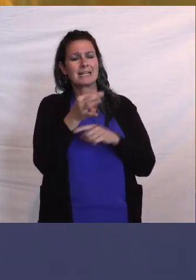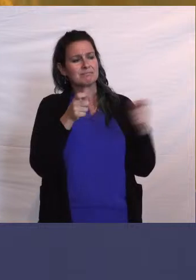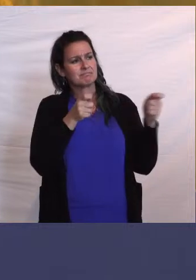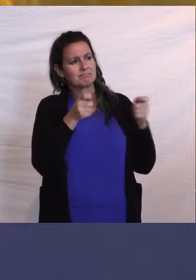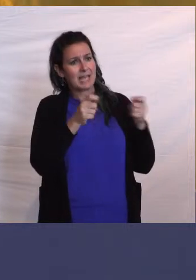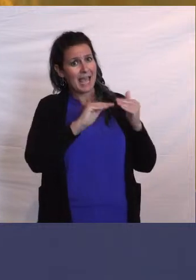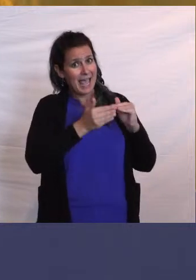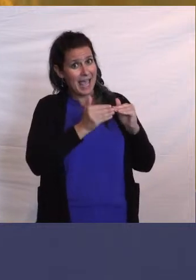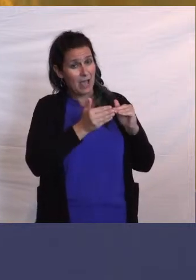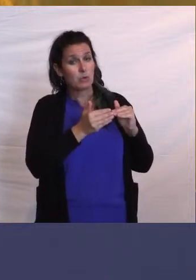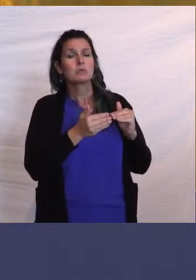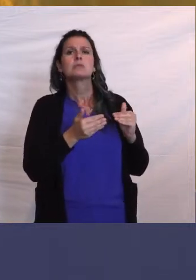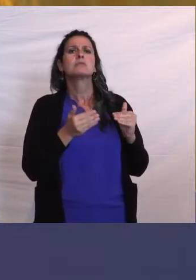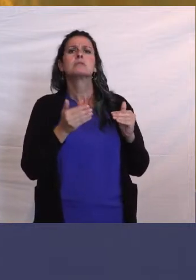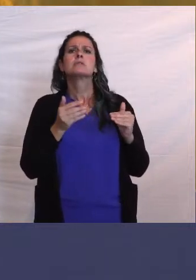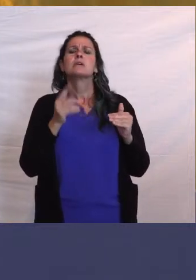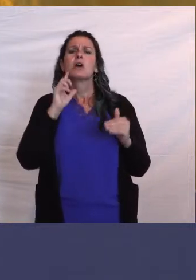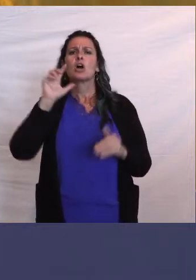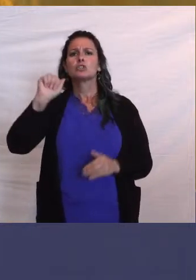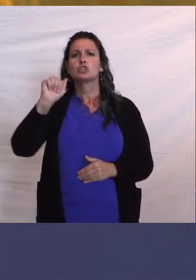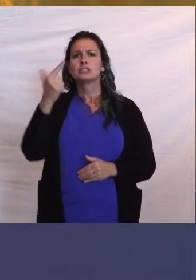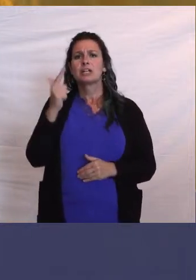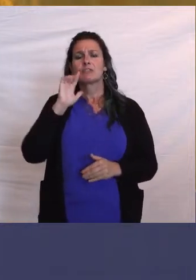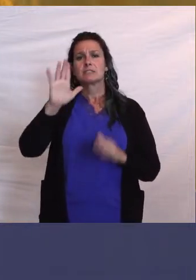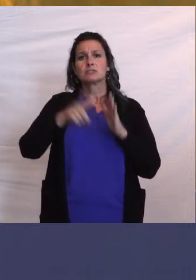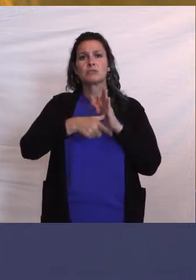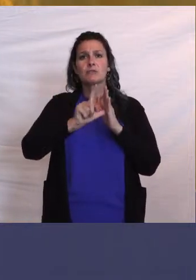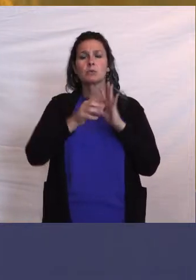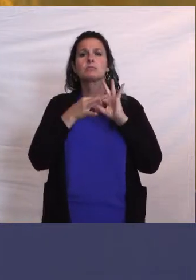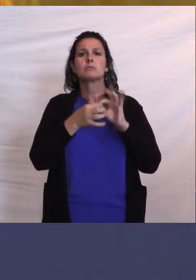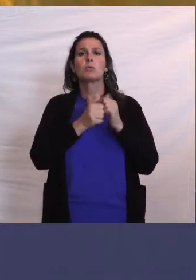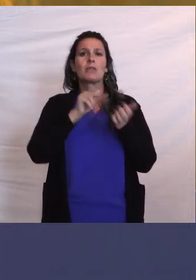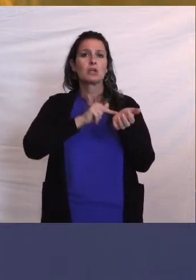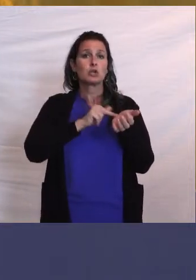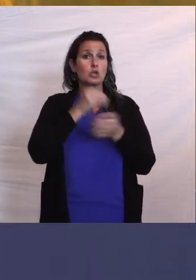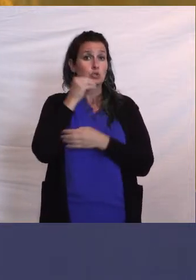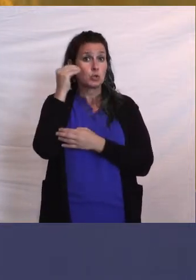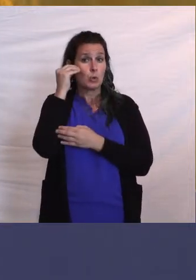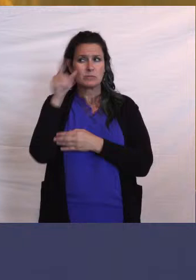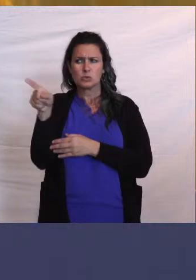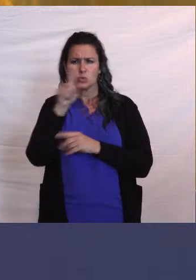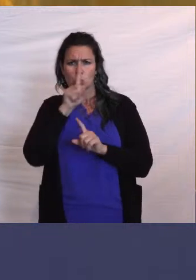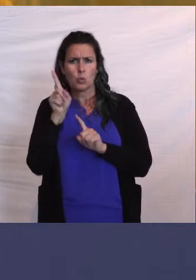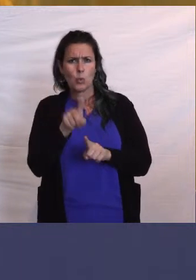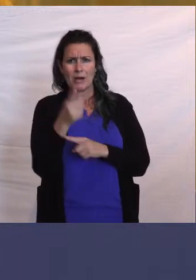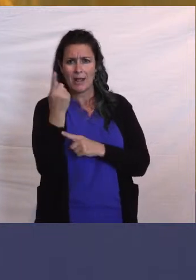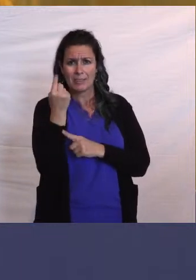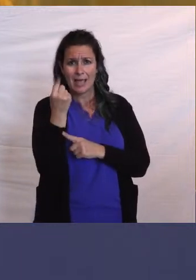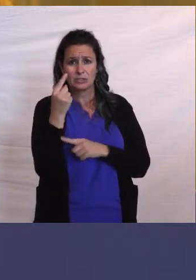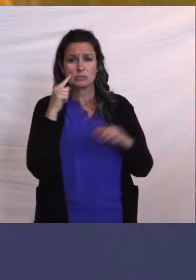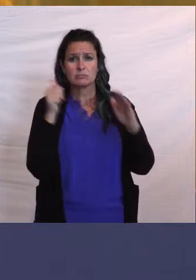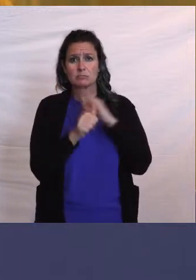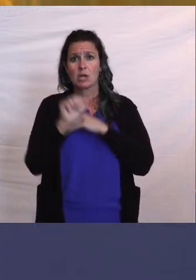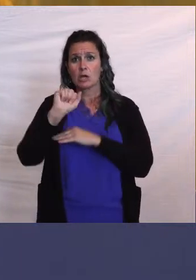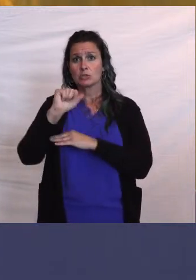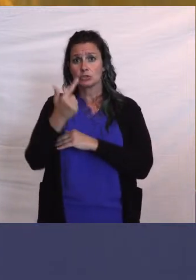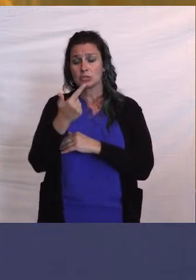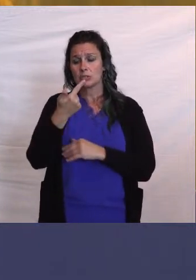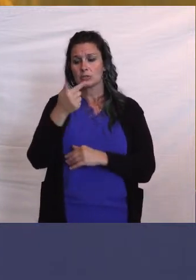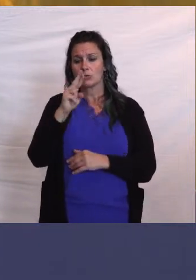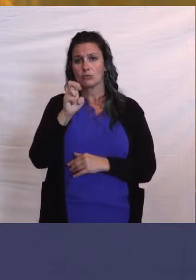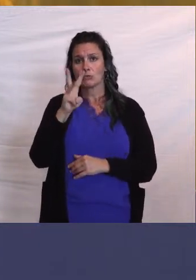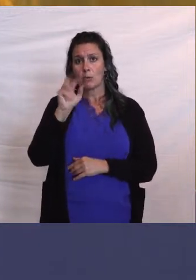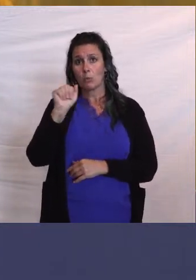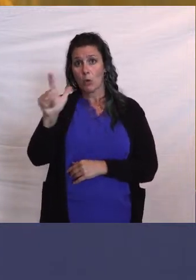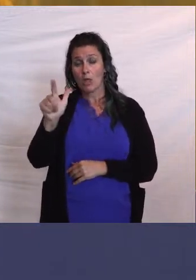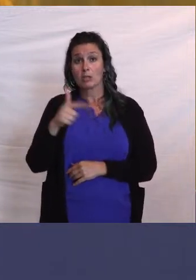where is the progress of the Attorney General's review into the nursing homes that you ordered last year under then Attorney General Graywall? And